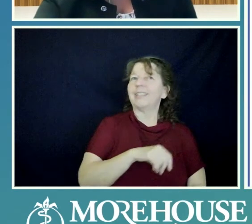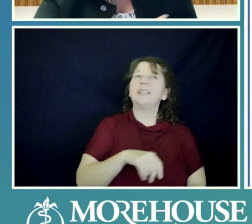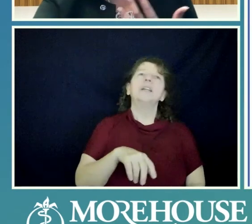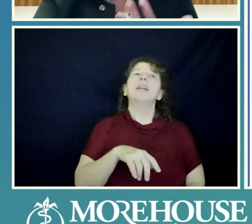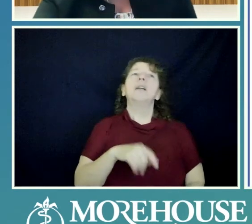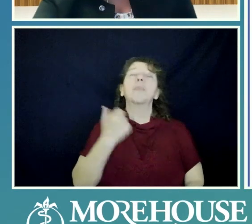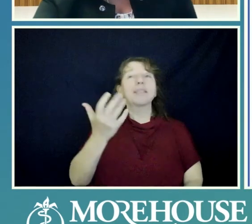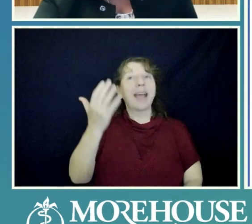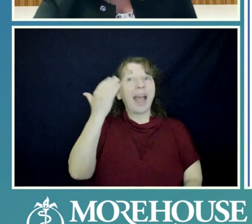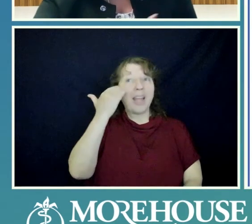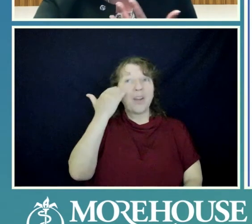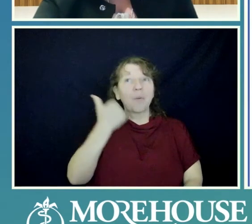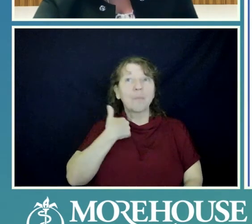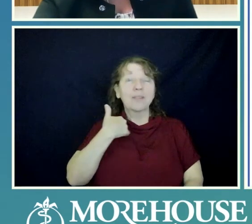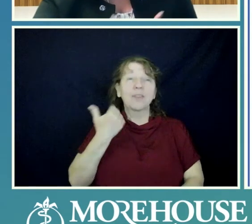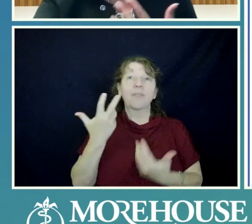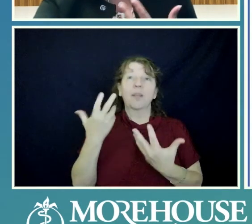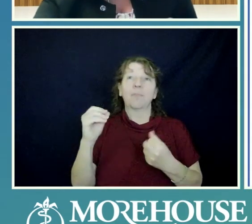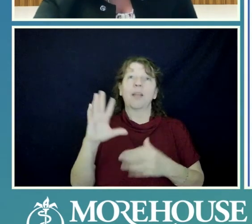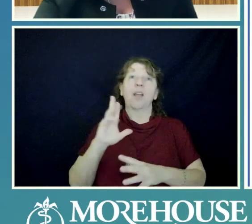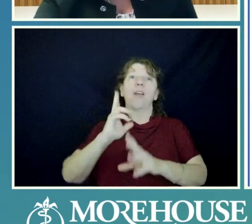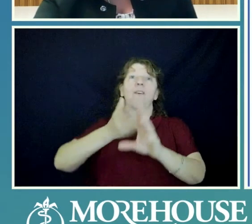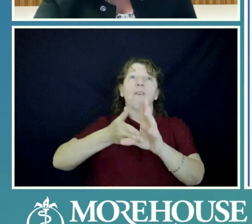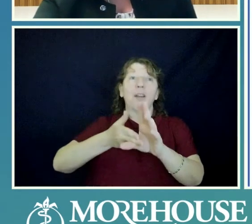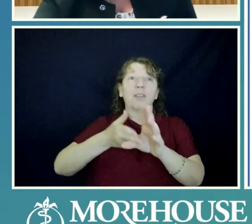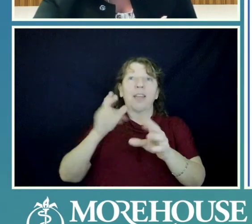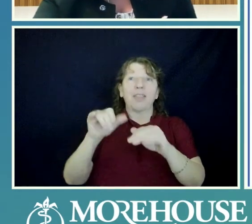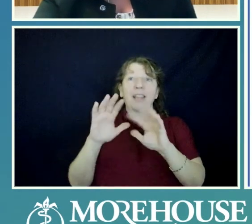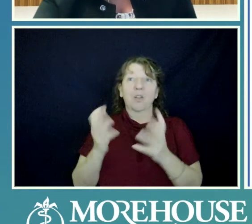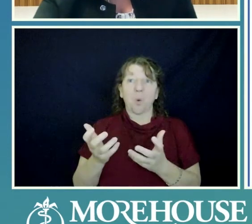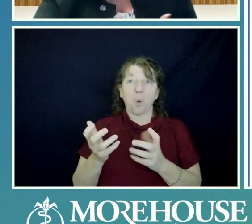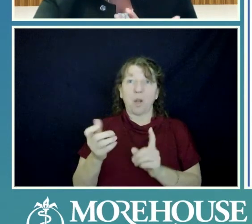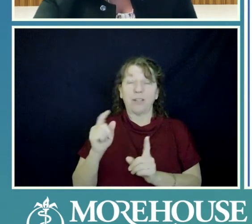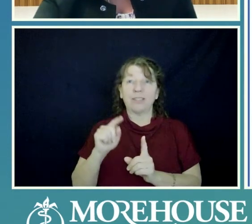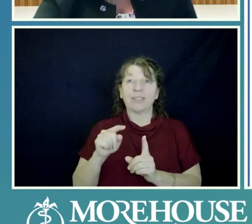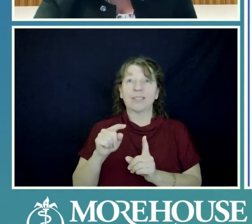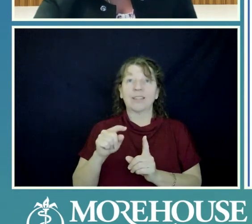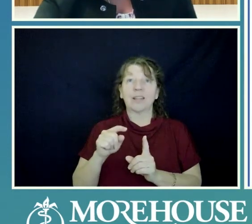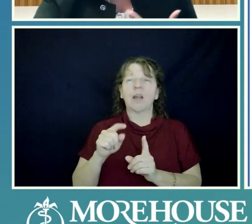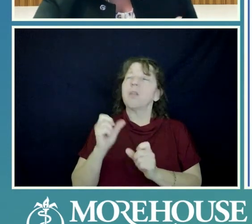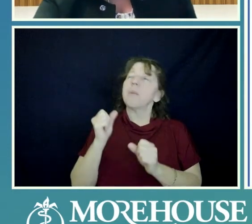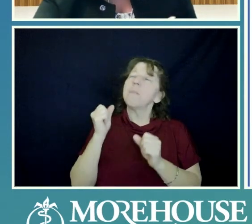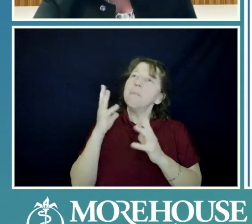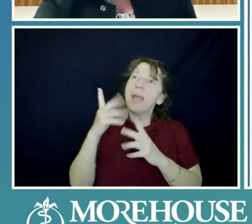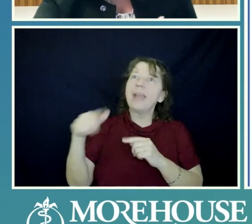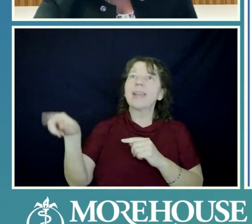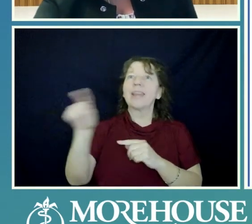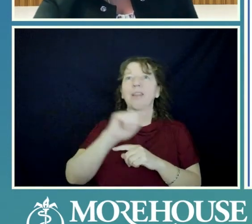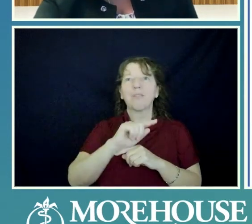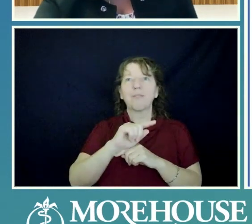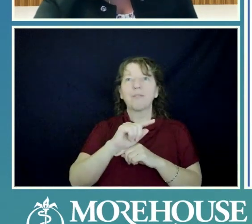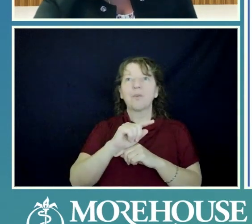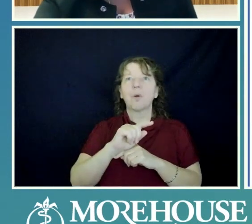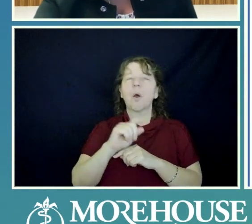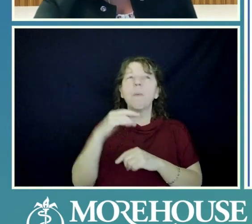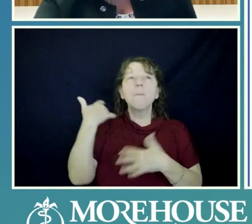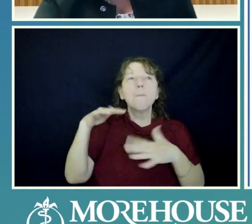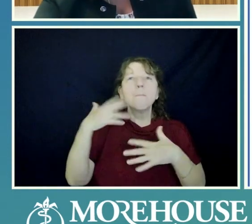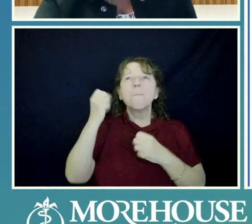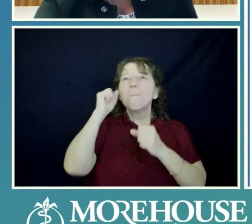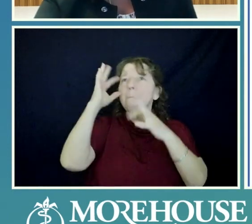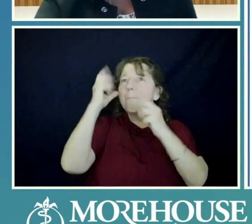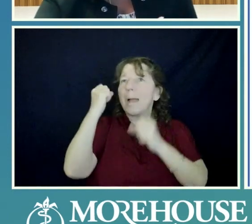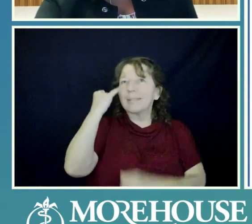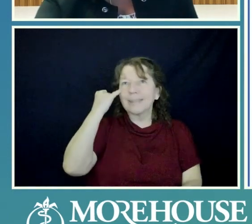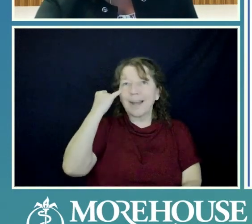from participating in the course that there are many of you who have wonderful ideas that we